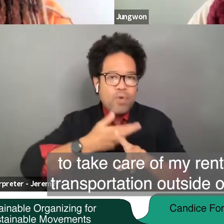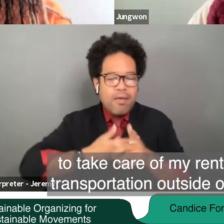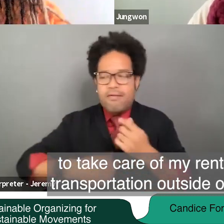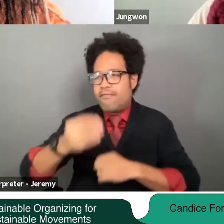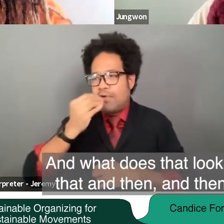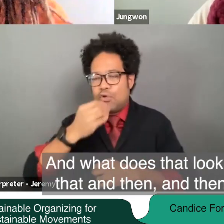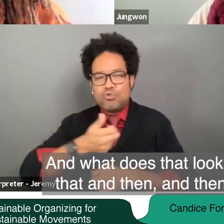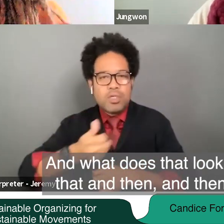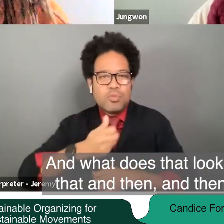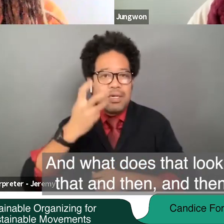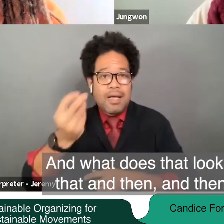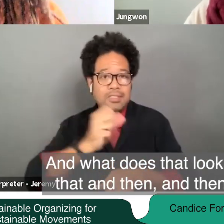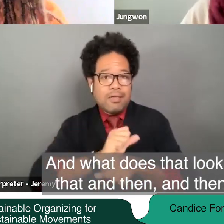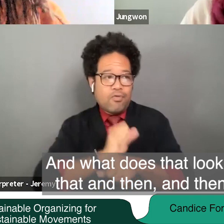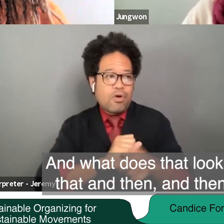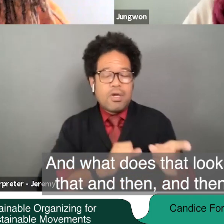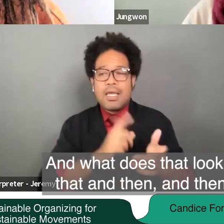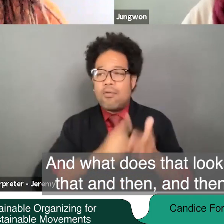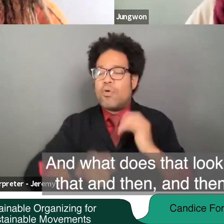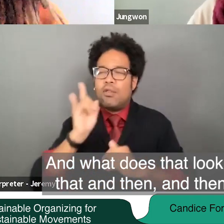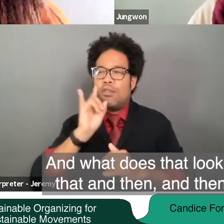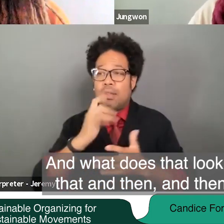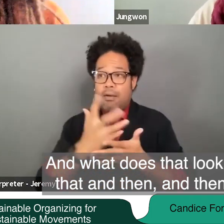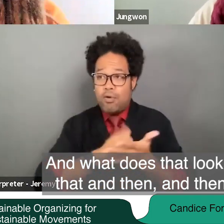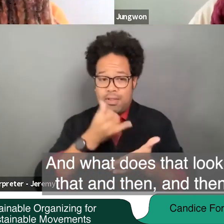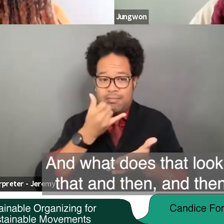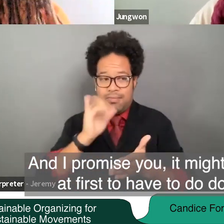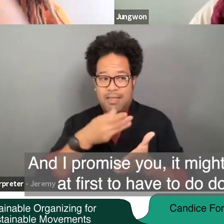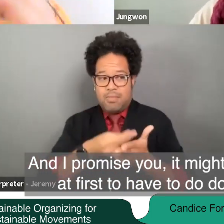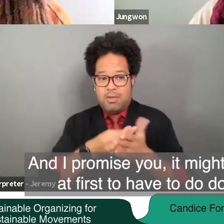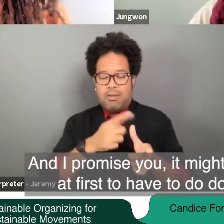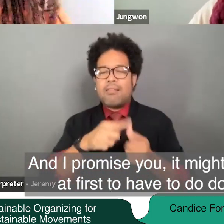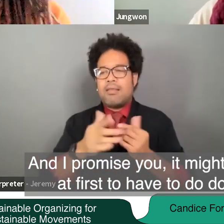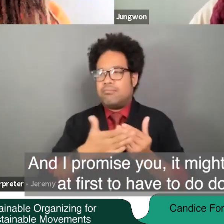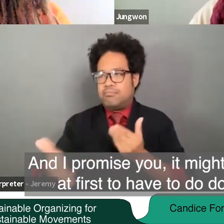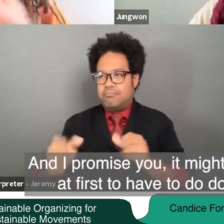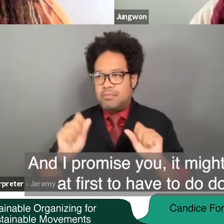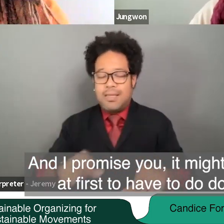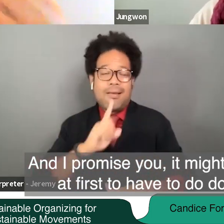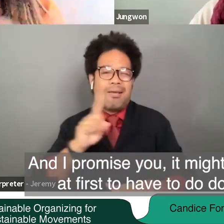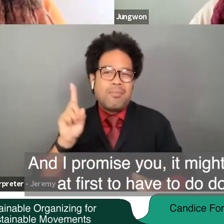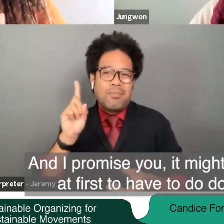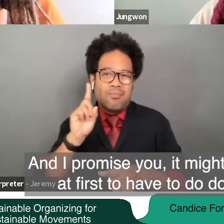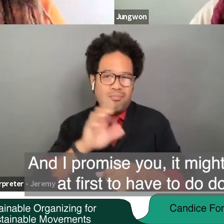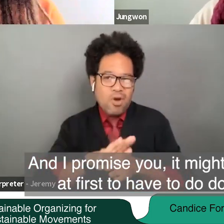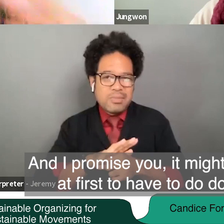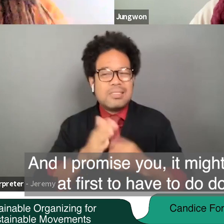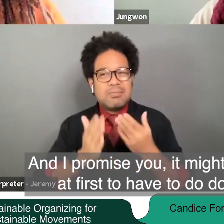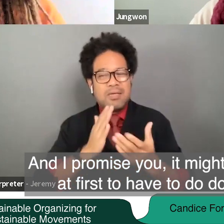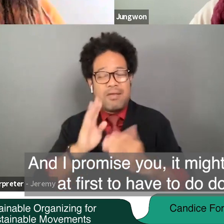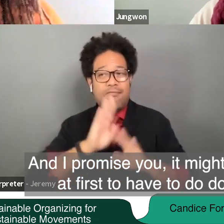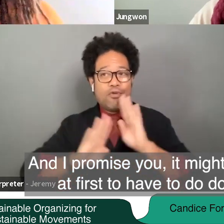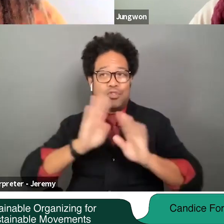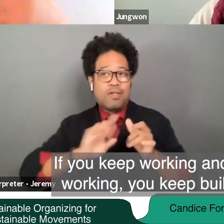of this work, and what does that look like to earn that, and then move on. And I promise you, it might be frustrating at first to have